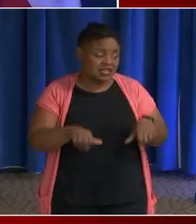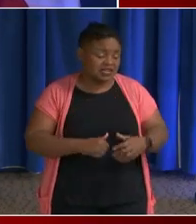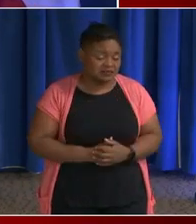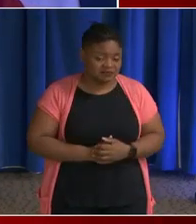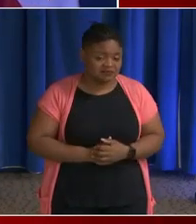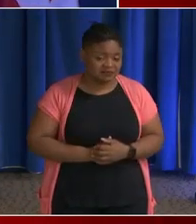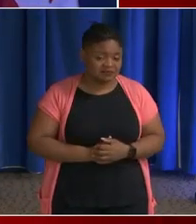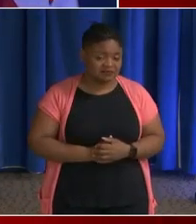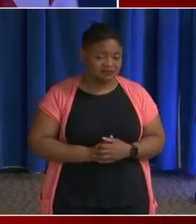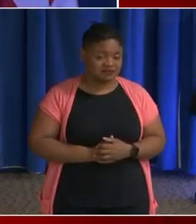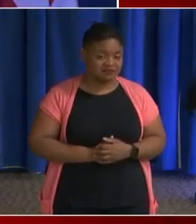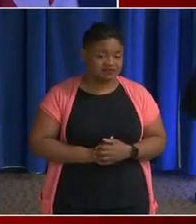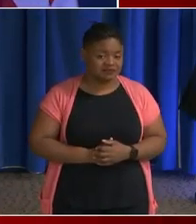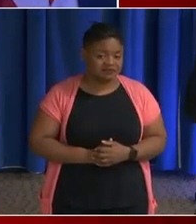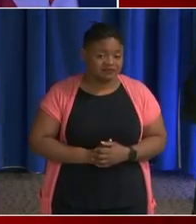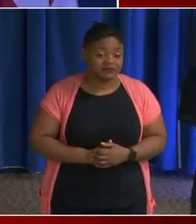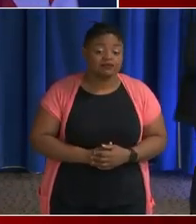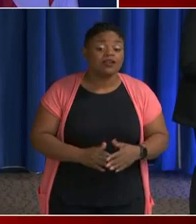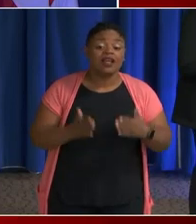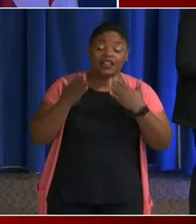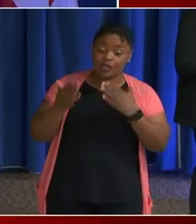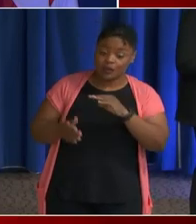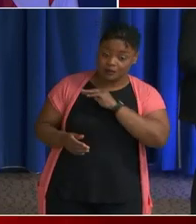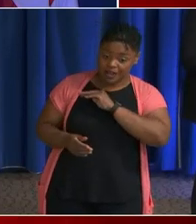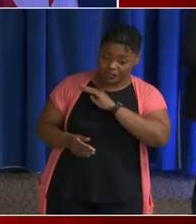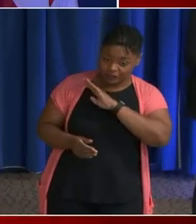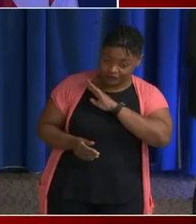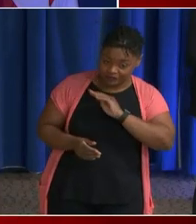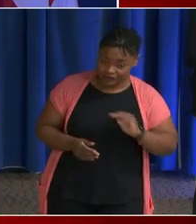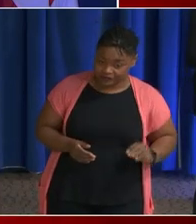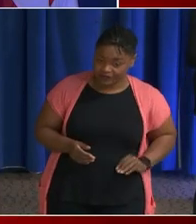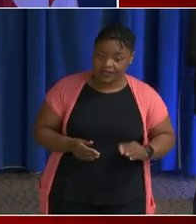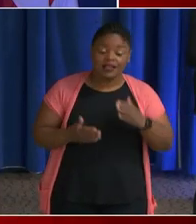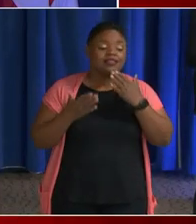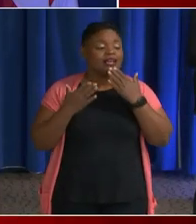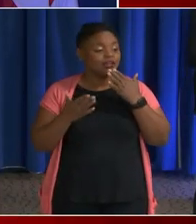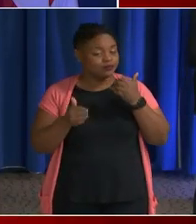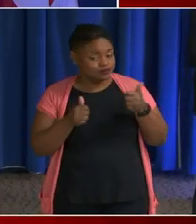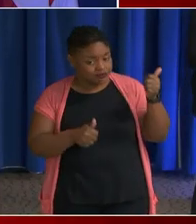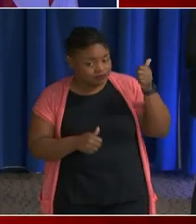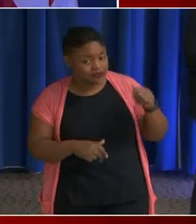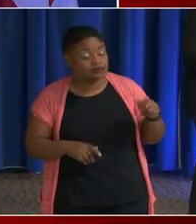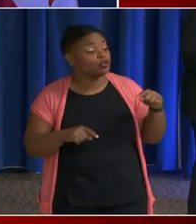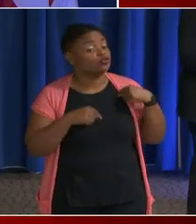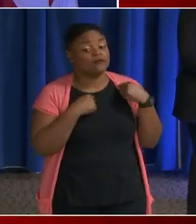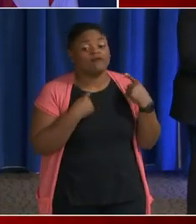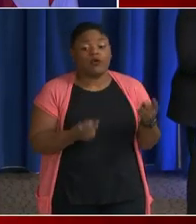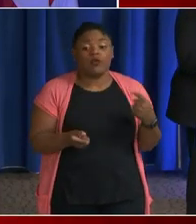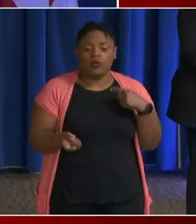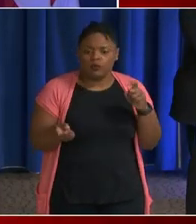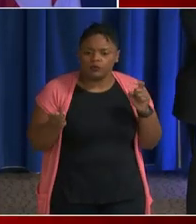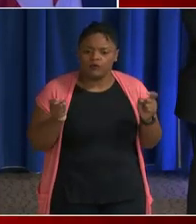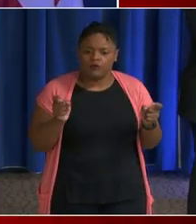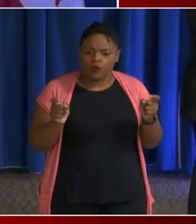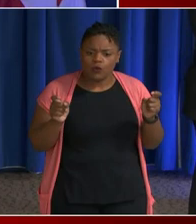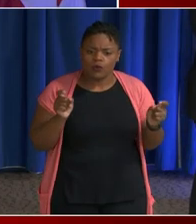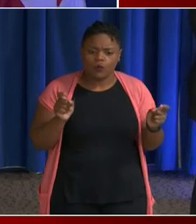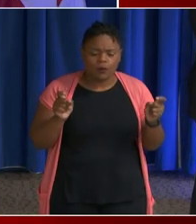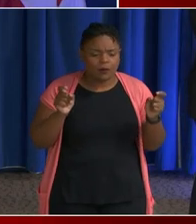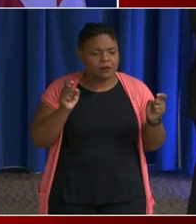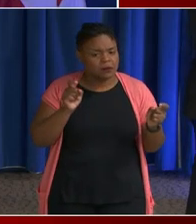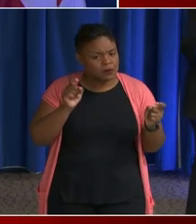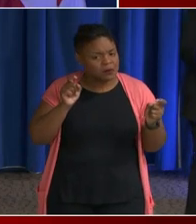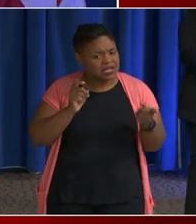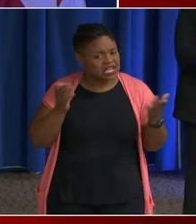Thank you, Mayor, and the chairman, and you are absolutely right. We have been on a path to reform for policing in Washington,